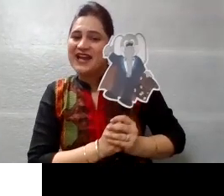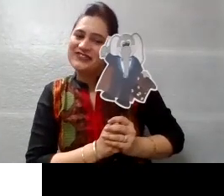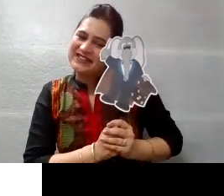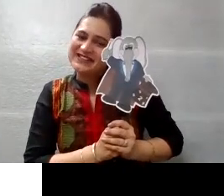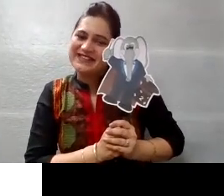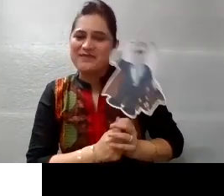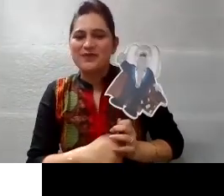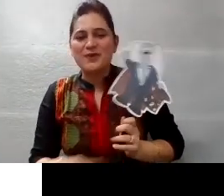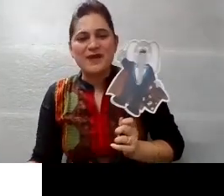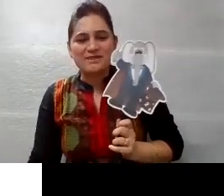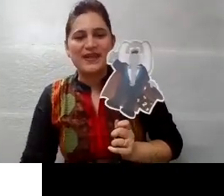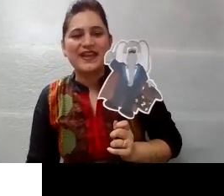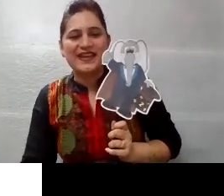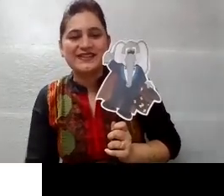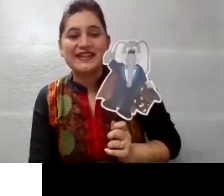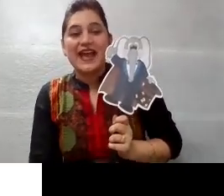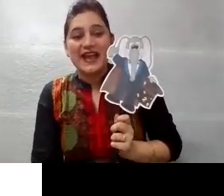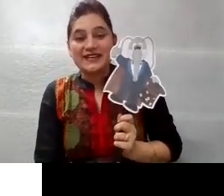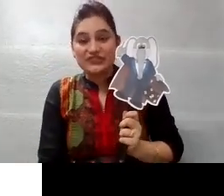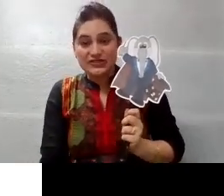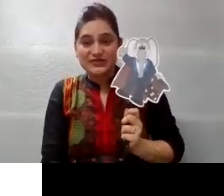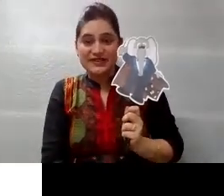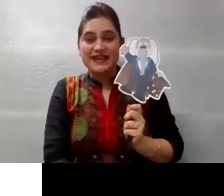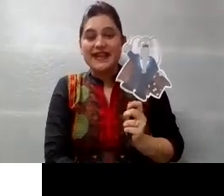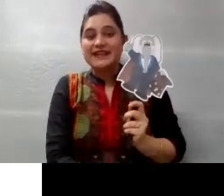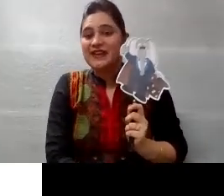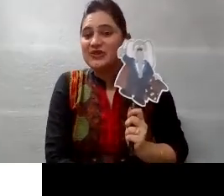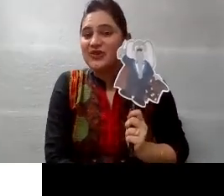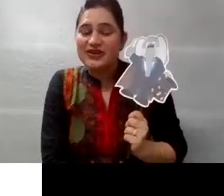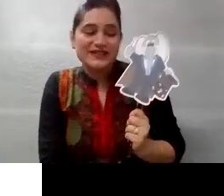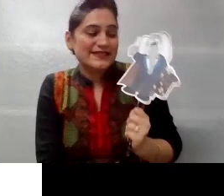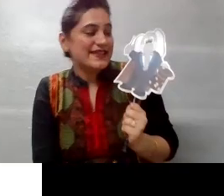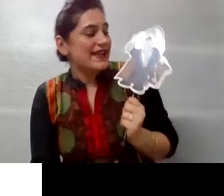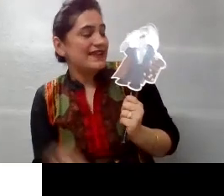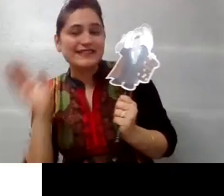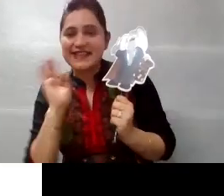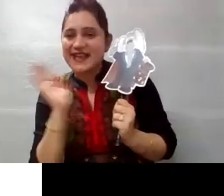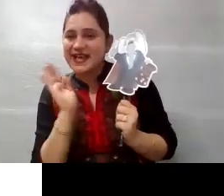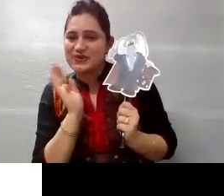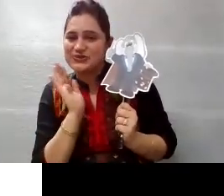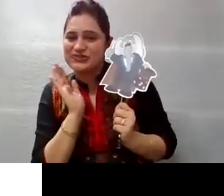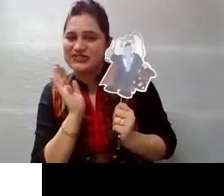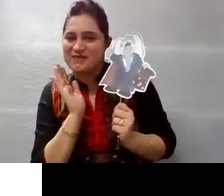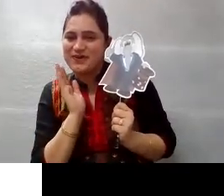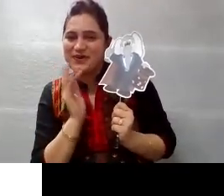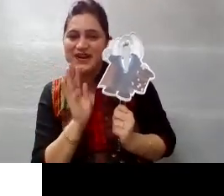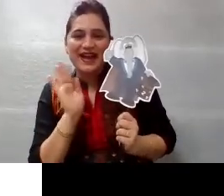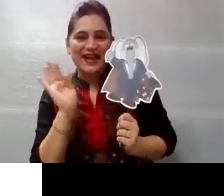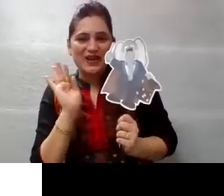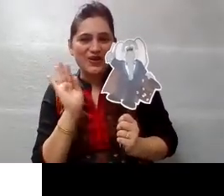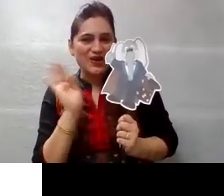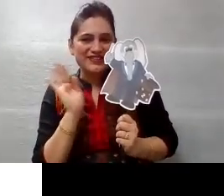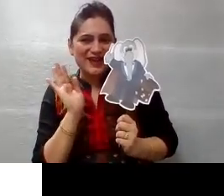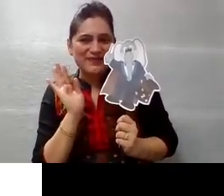magical Jumbo puppet. And children, can you all say, let's say hello to Jumbo.